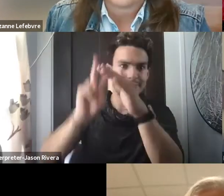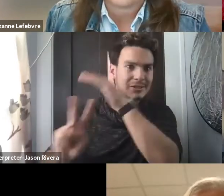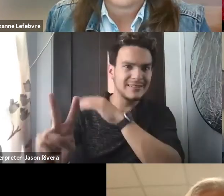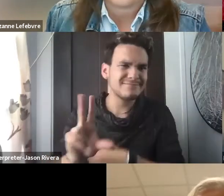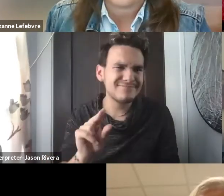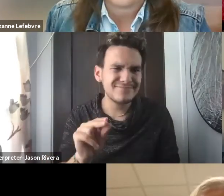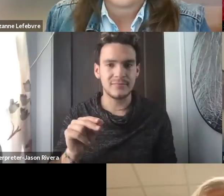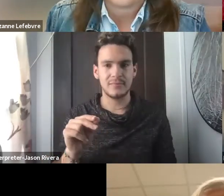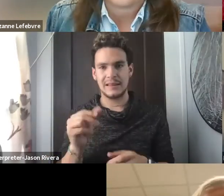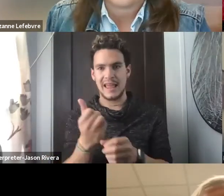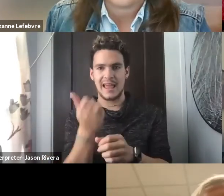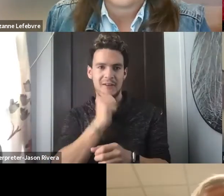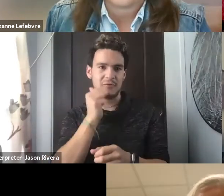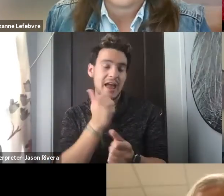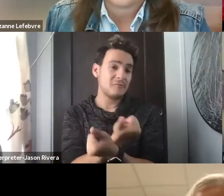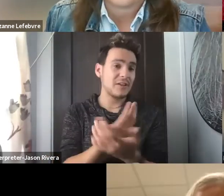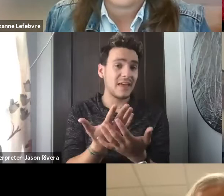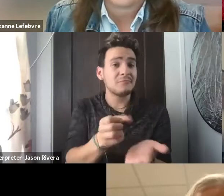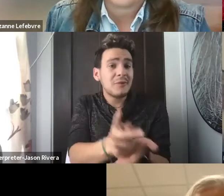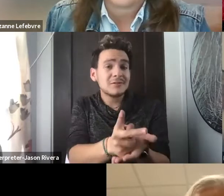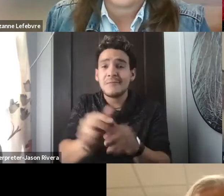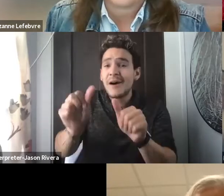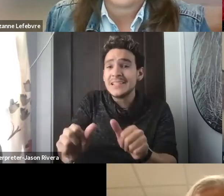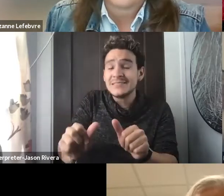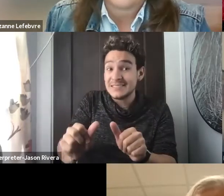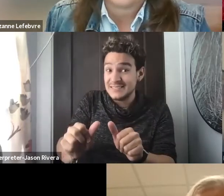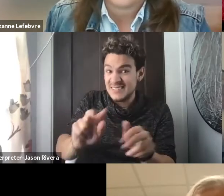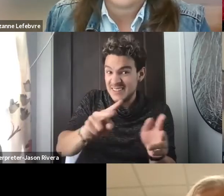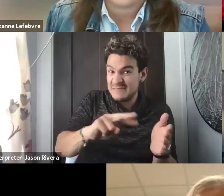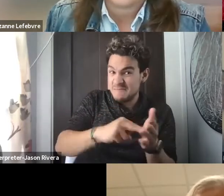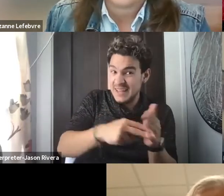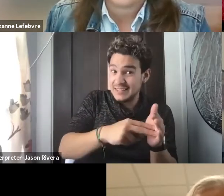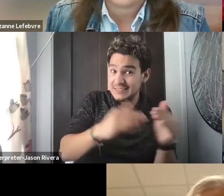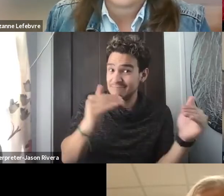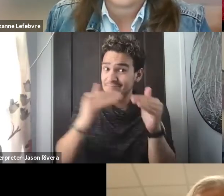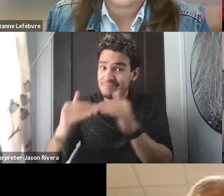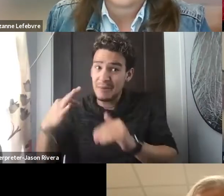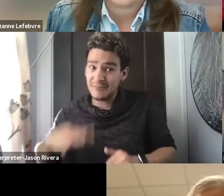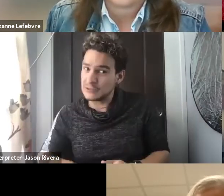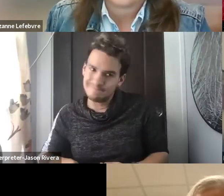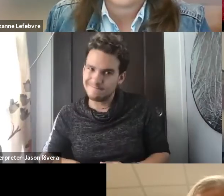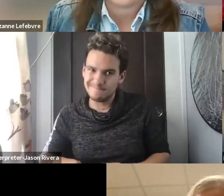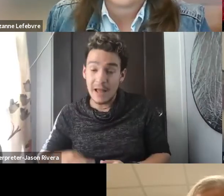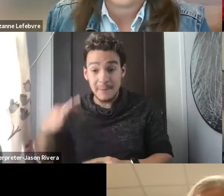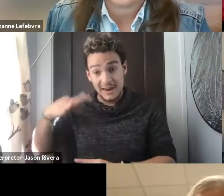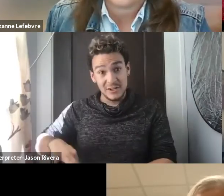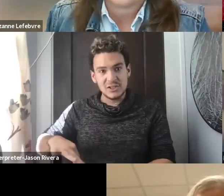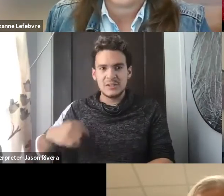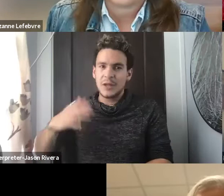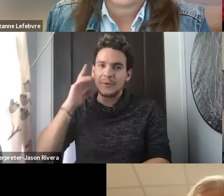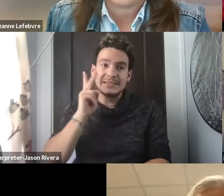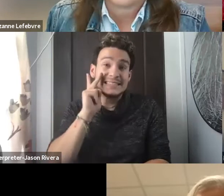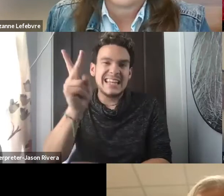because everything is permissible or possible doesn't mean it's beneficial, right? So, you know, the beneficial side is something that we're going to see longer